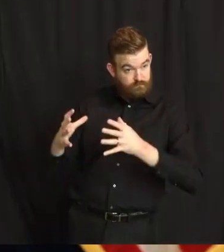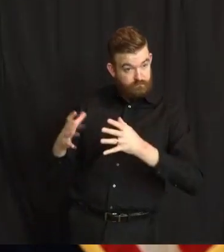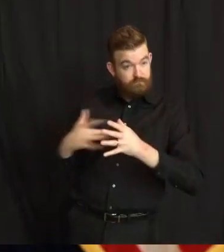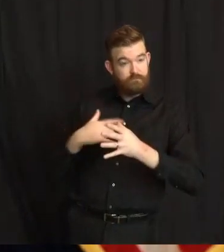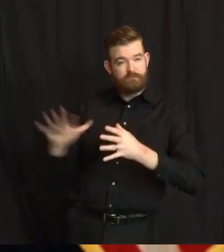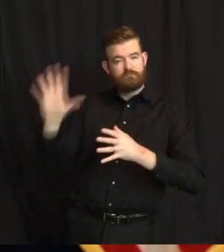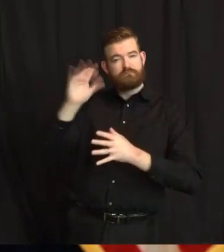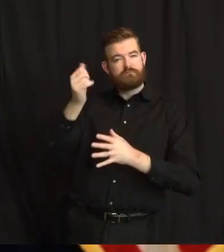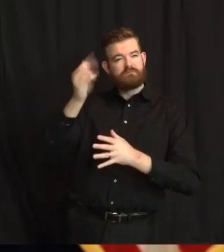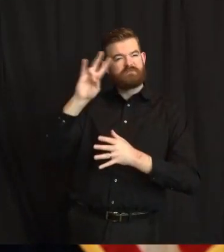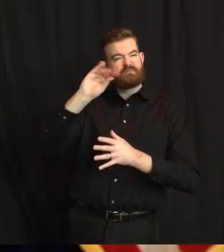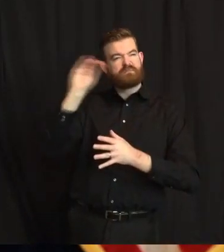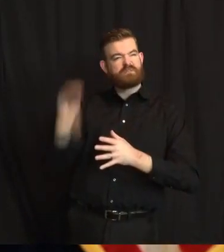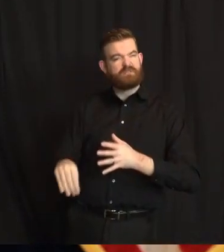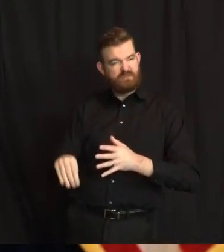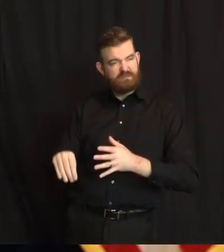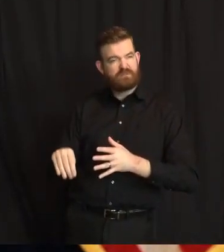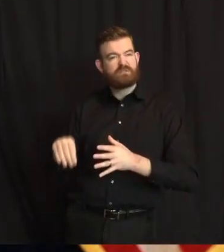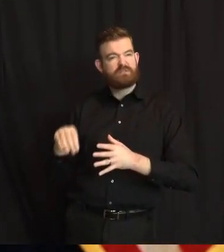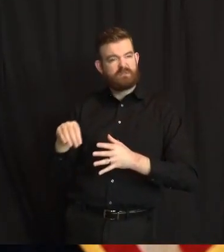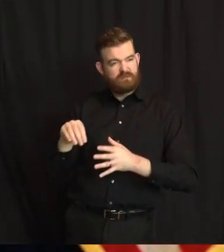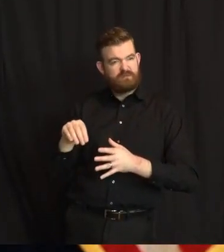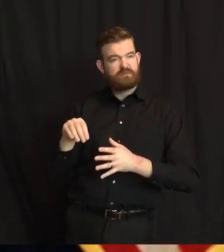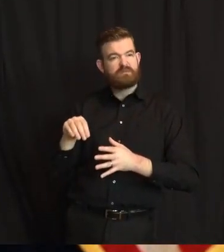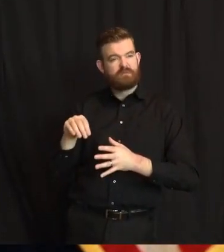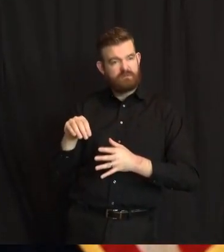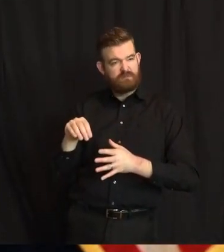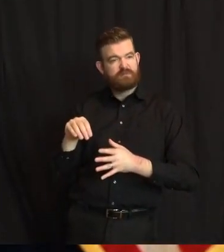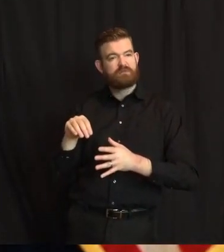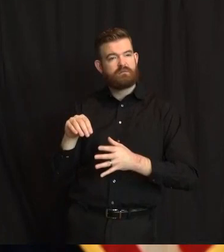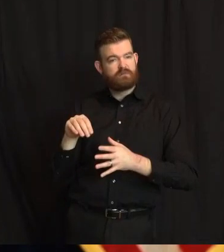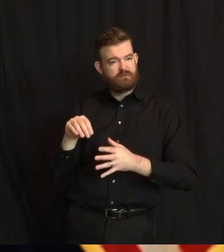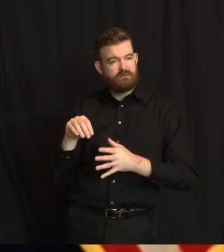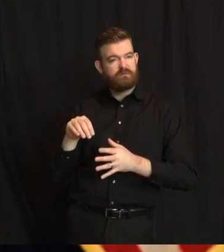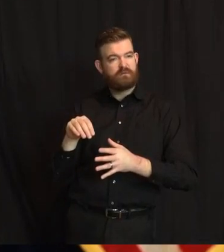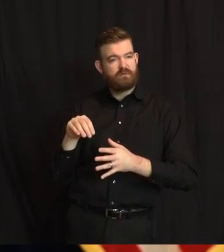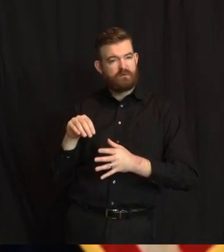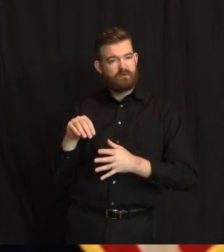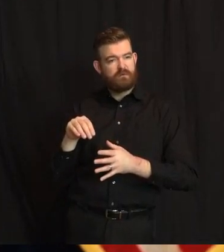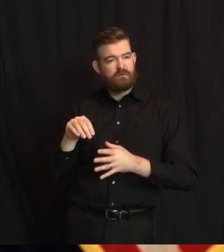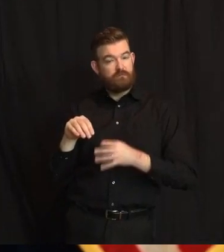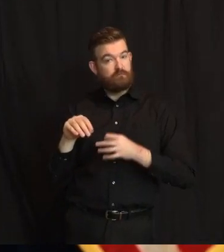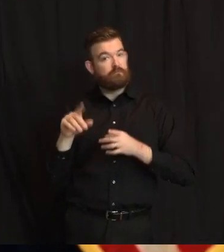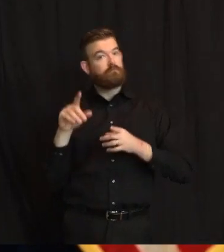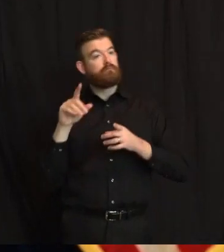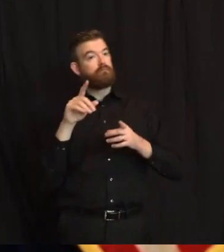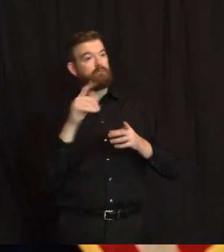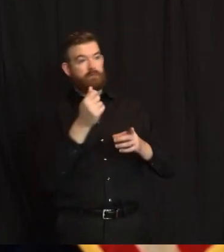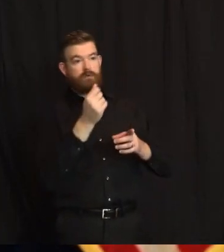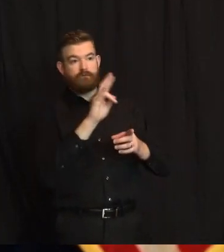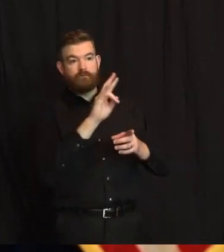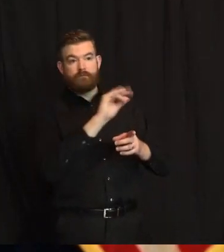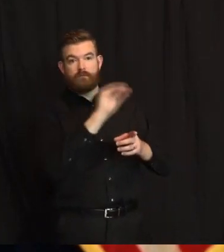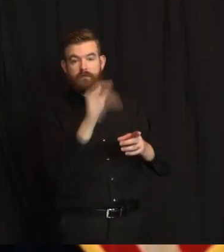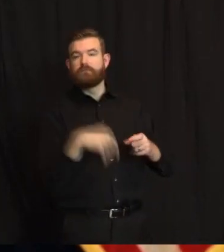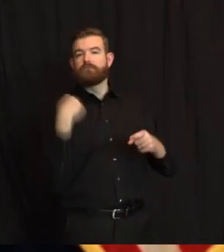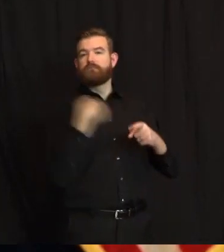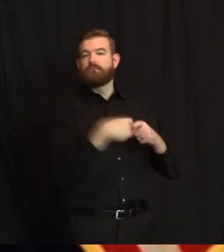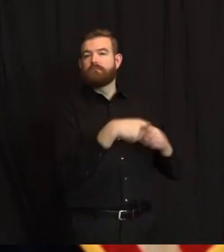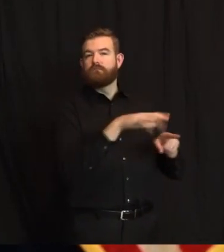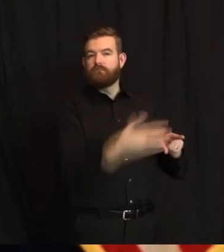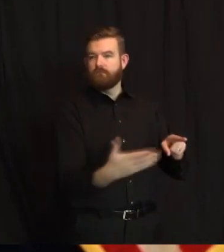the first day we've had that insight. And the African American number, again, just to repeat what we've said this, I think the